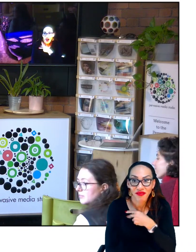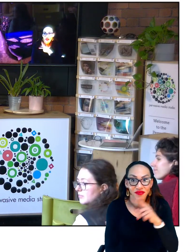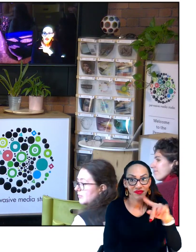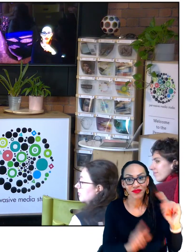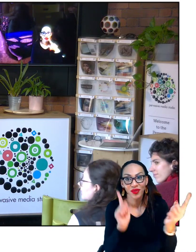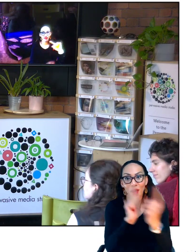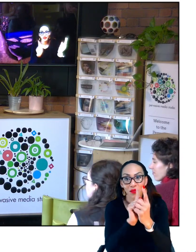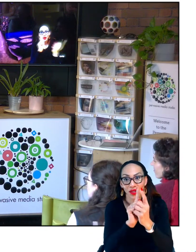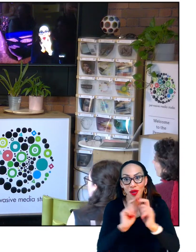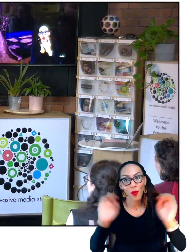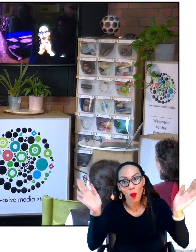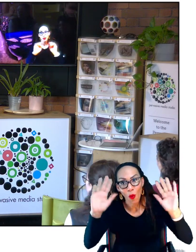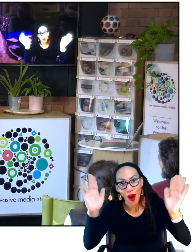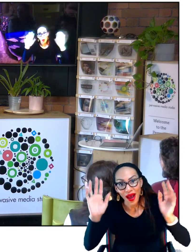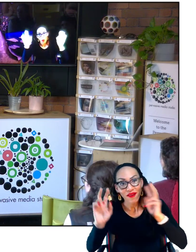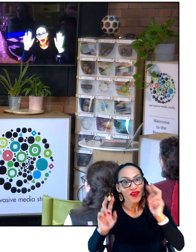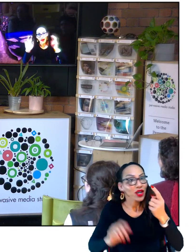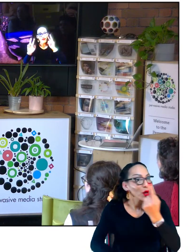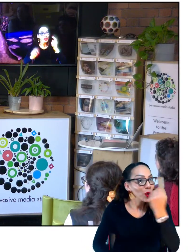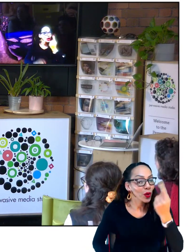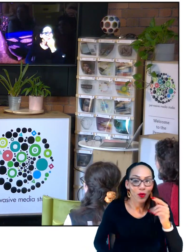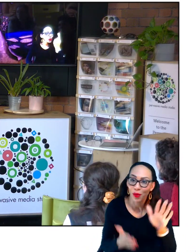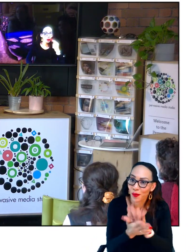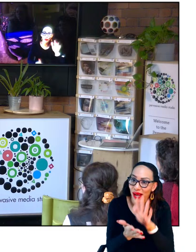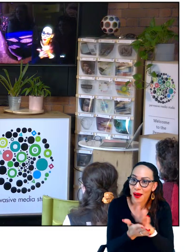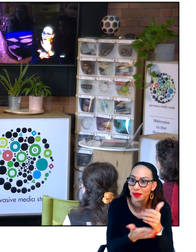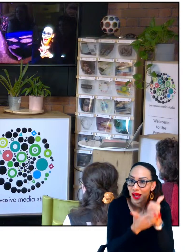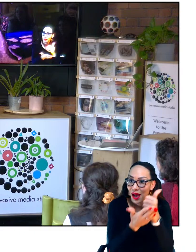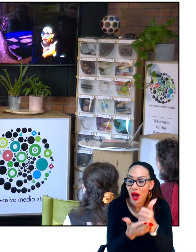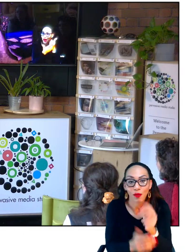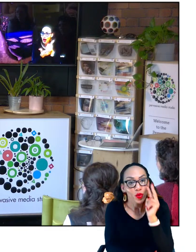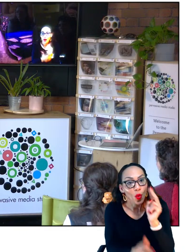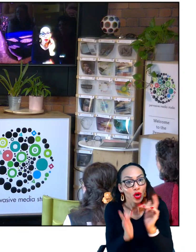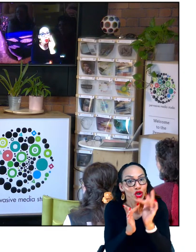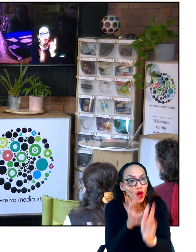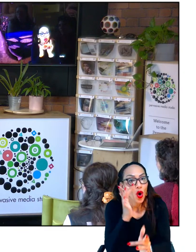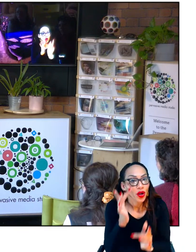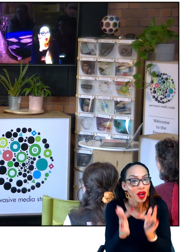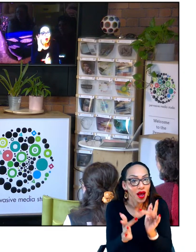There we are. We'll be happy to help. If you're watching online, drop us a line on